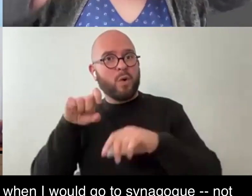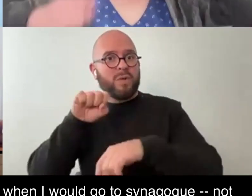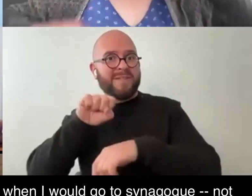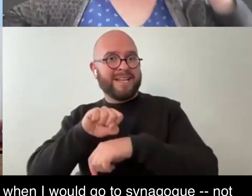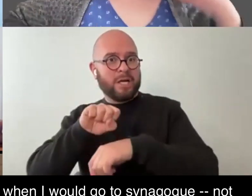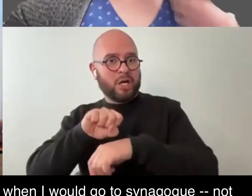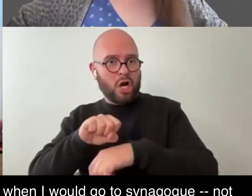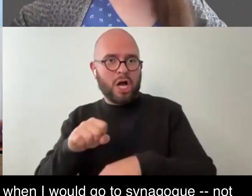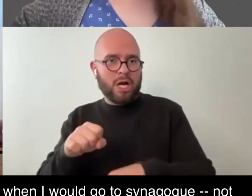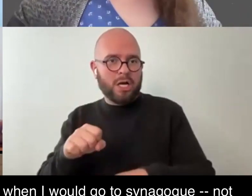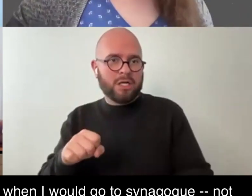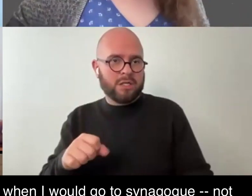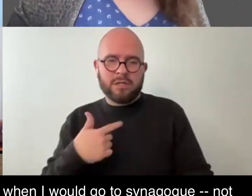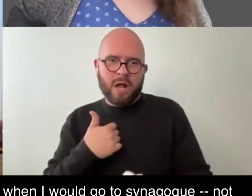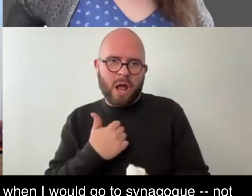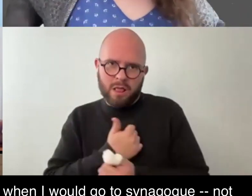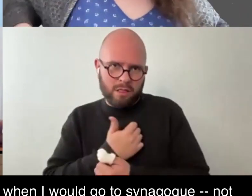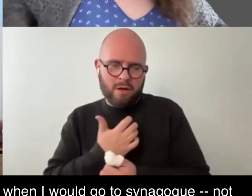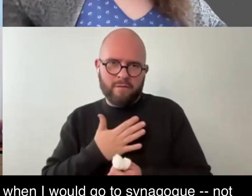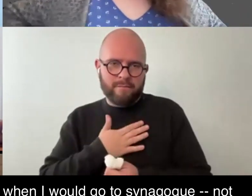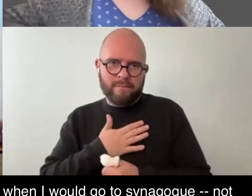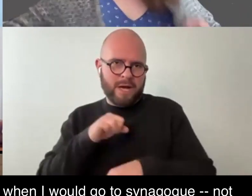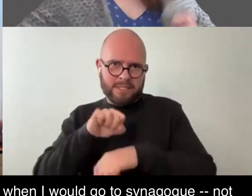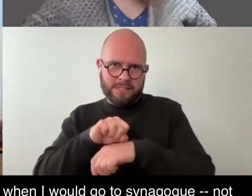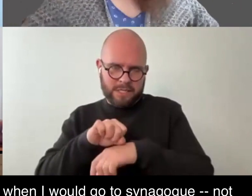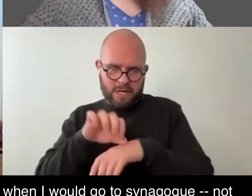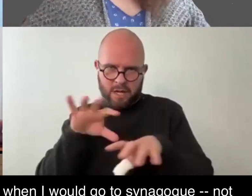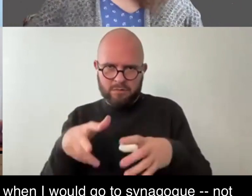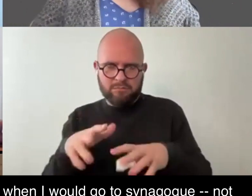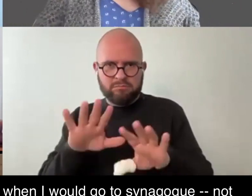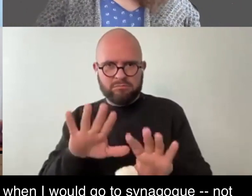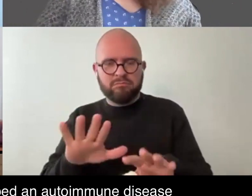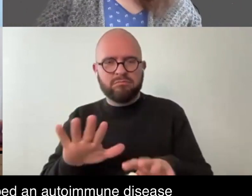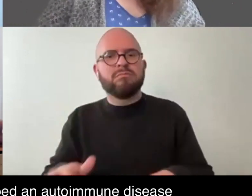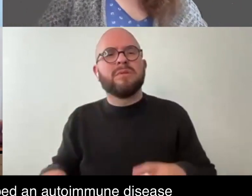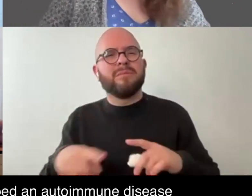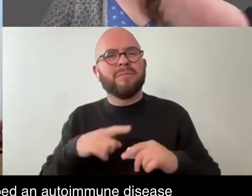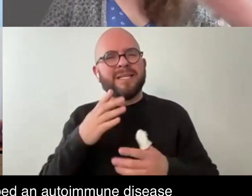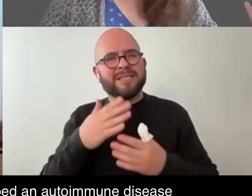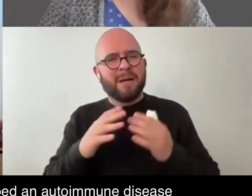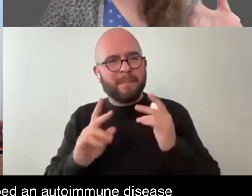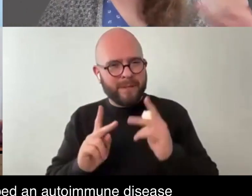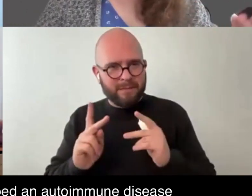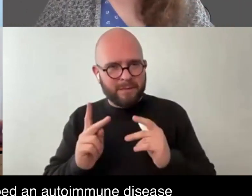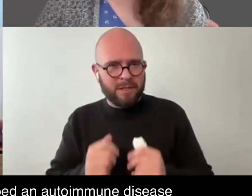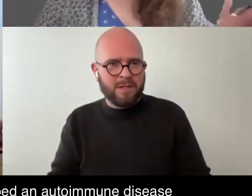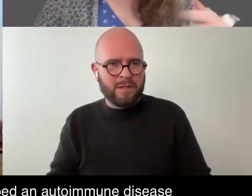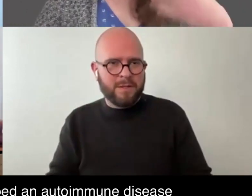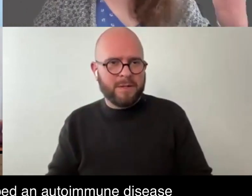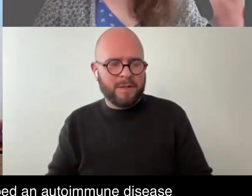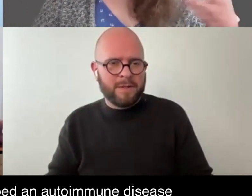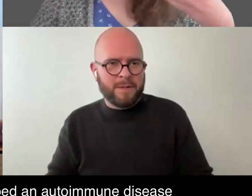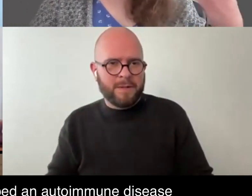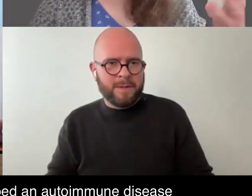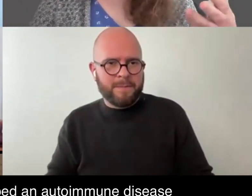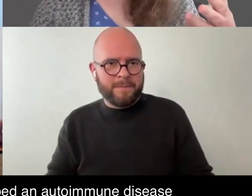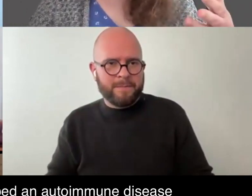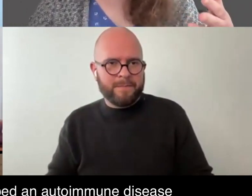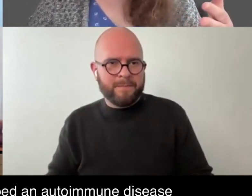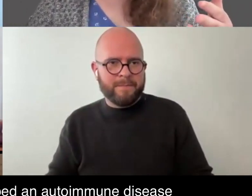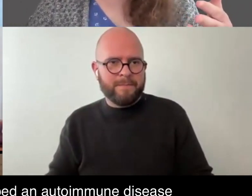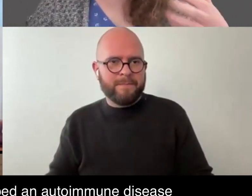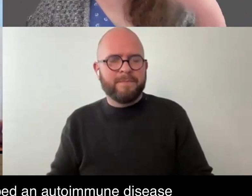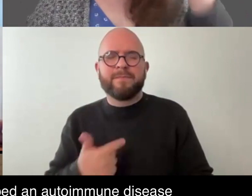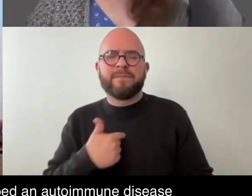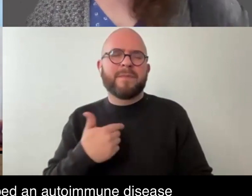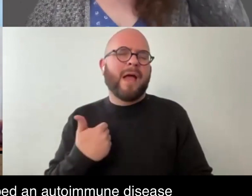out, I love my congregation, but you know, people. So I developed an autoimmune disease